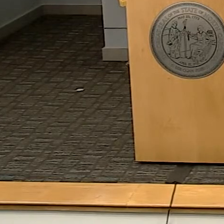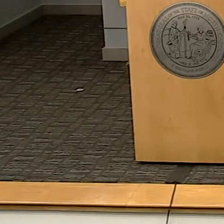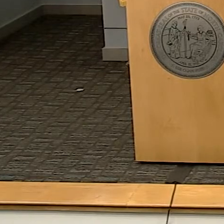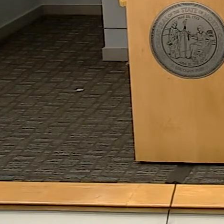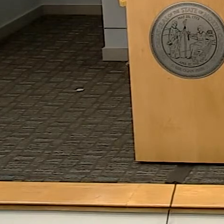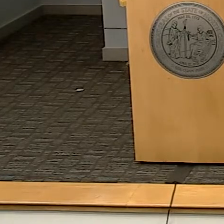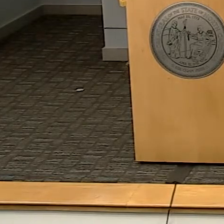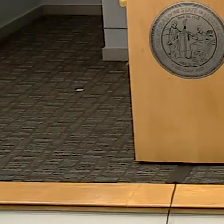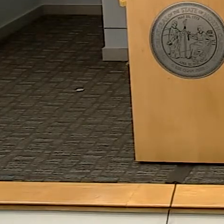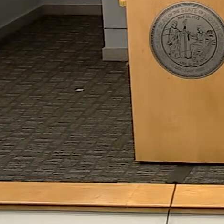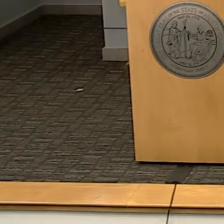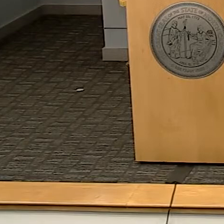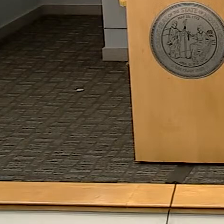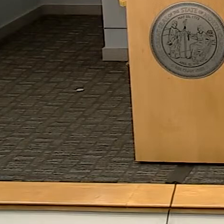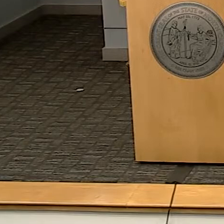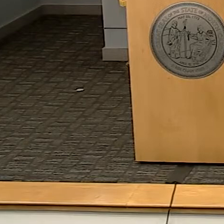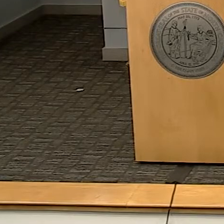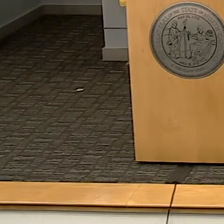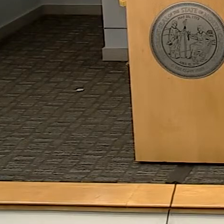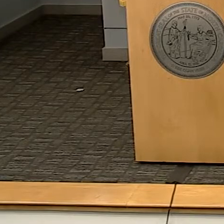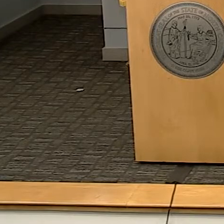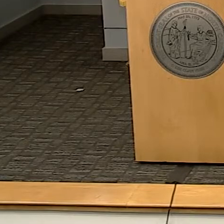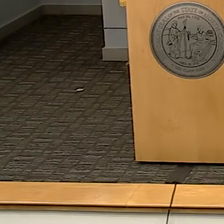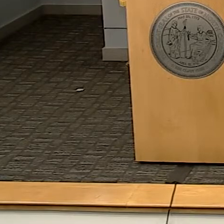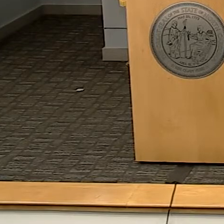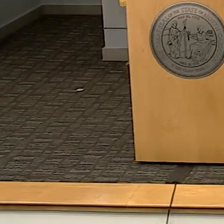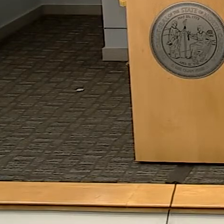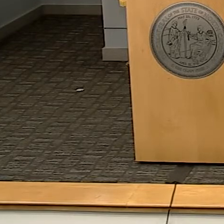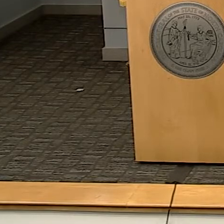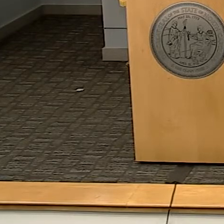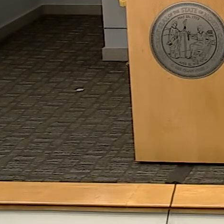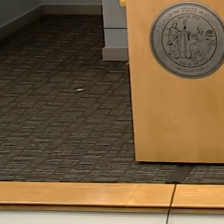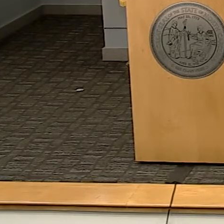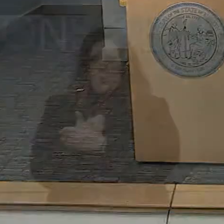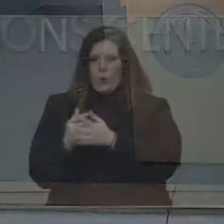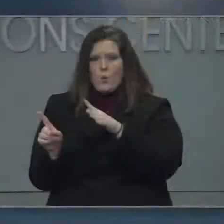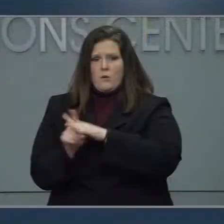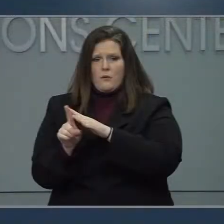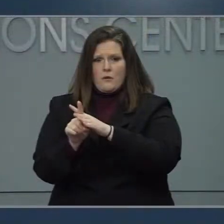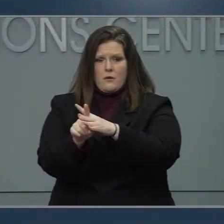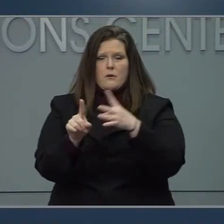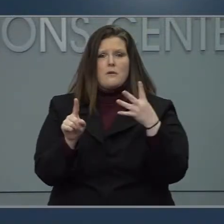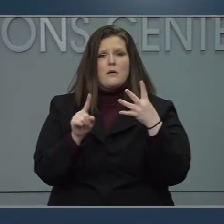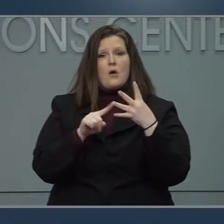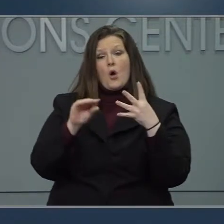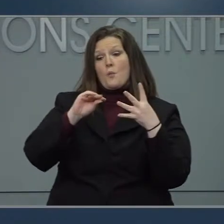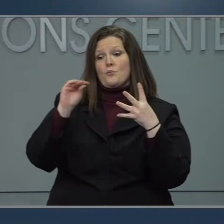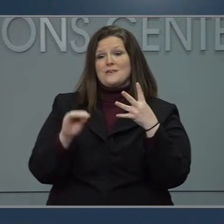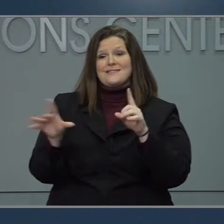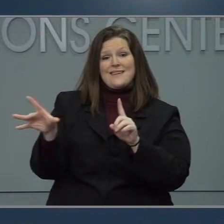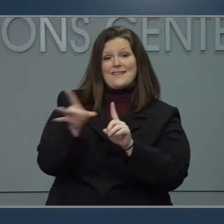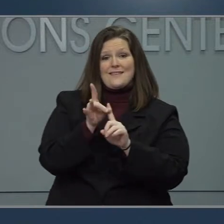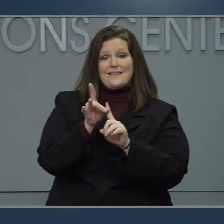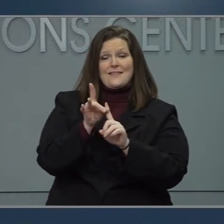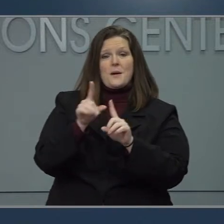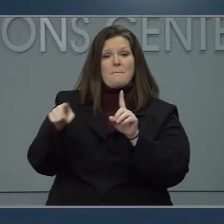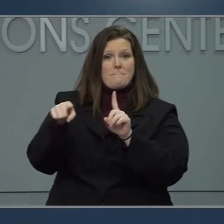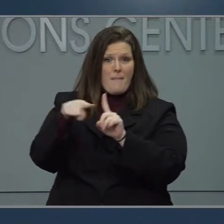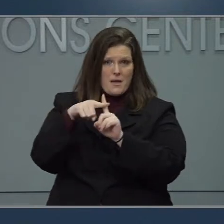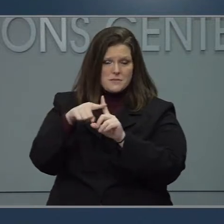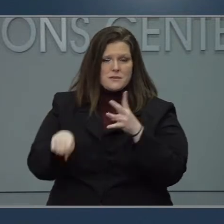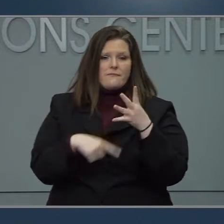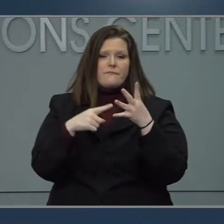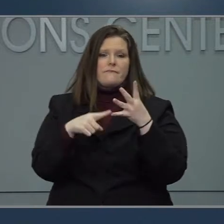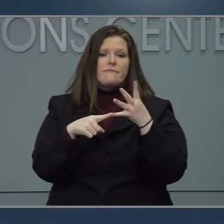syndromic cases, new cases, positive tests as a percentage of total tests, and hospitalizations. So as we dive into the data, this